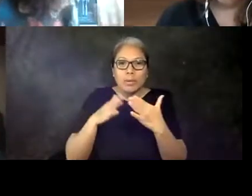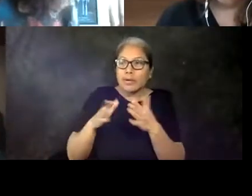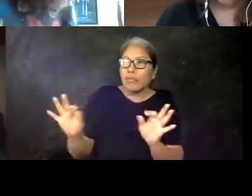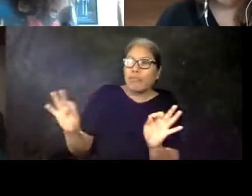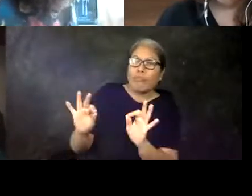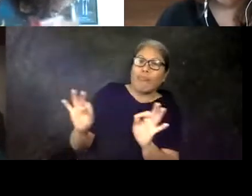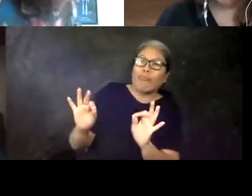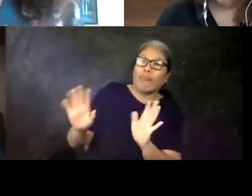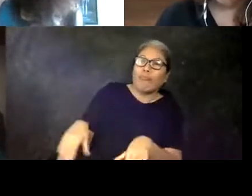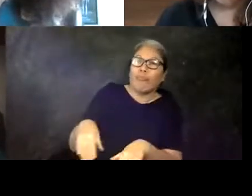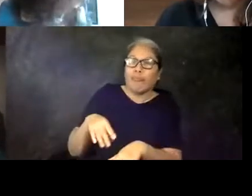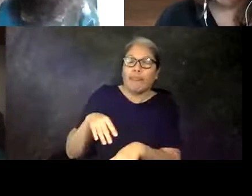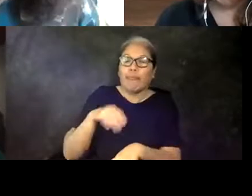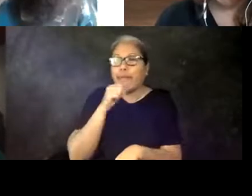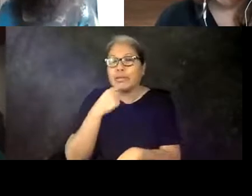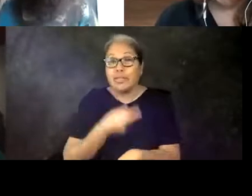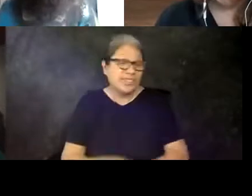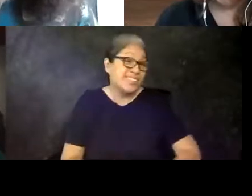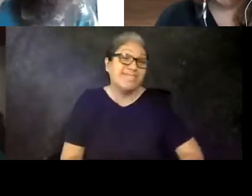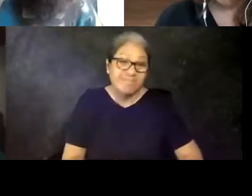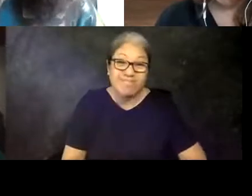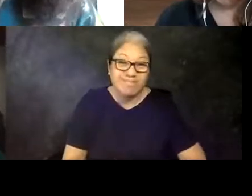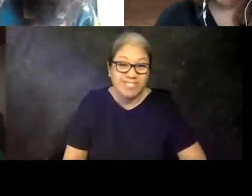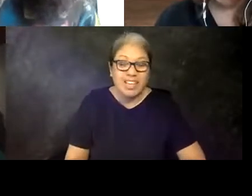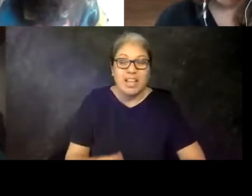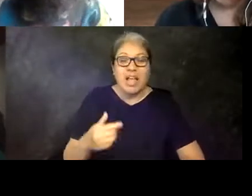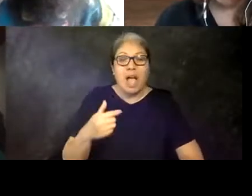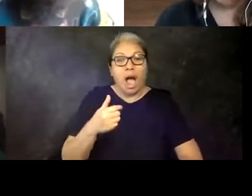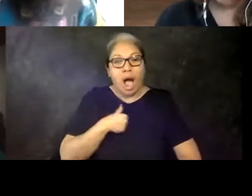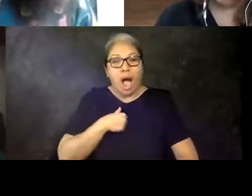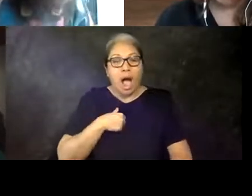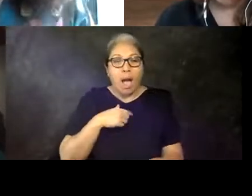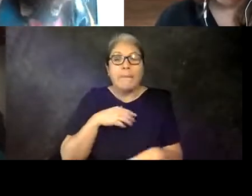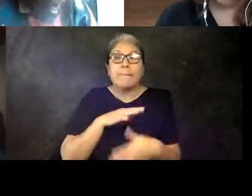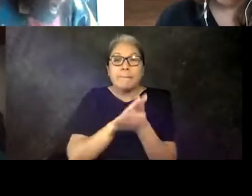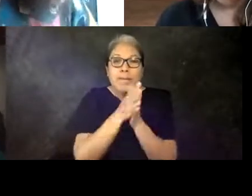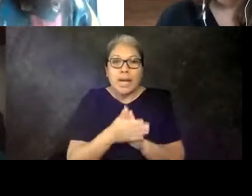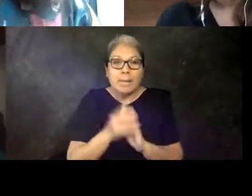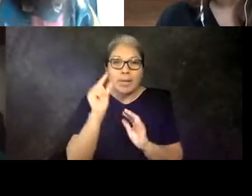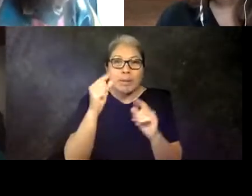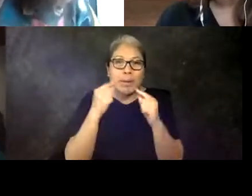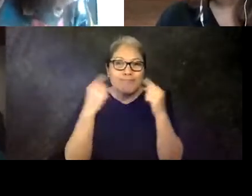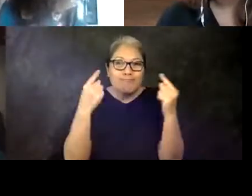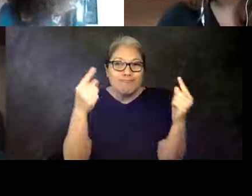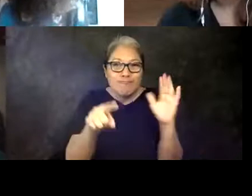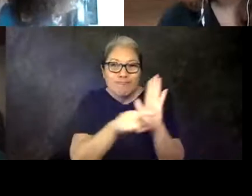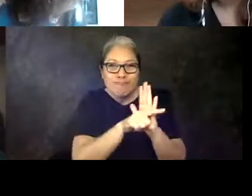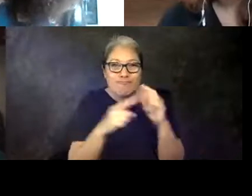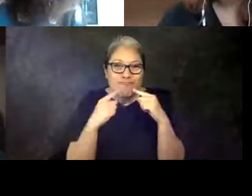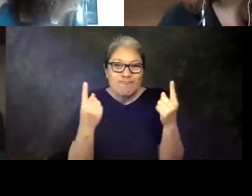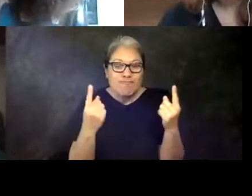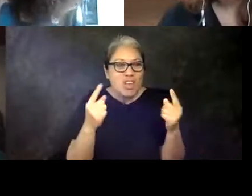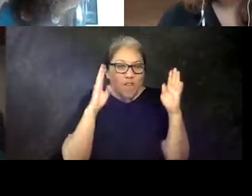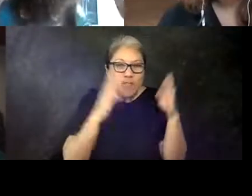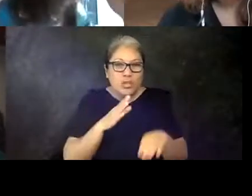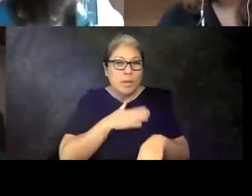I've kind of made a name for myself or become a little bit notorious for focusing my